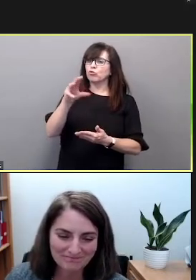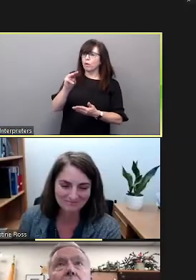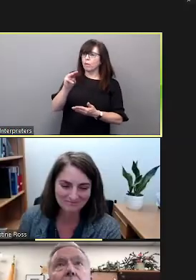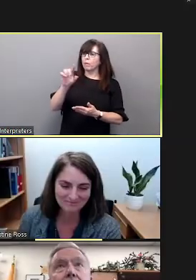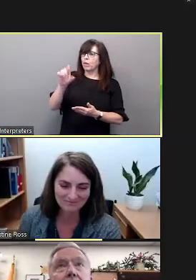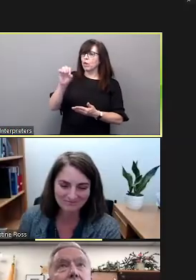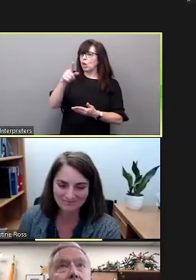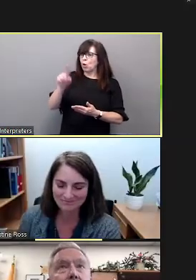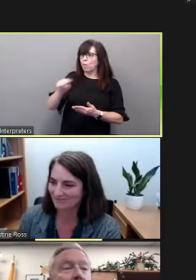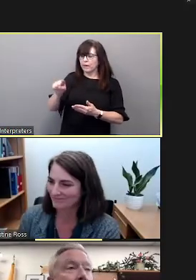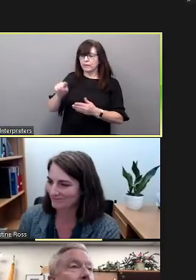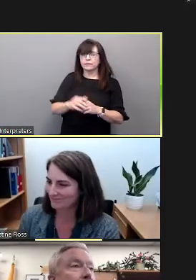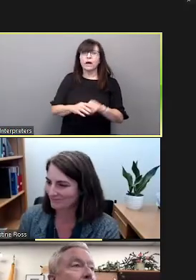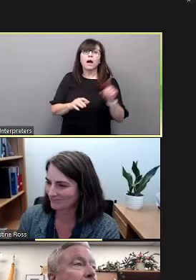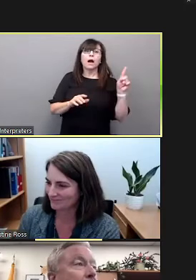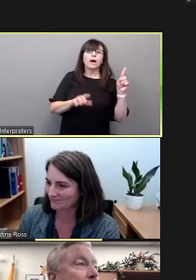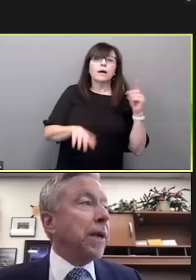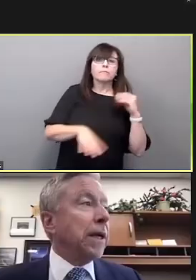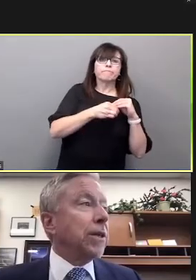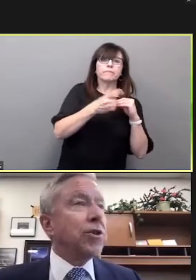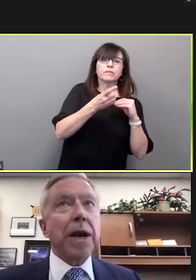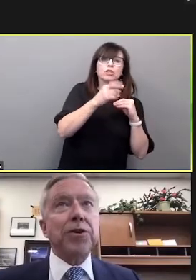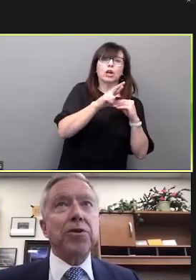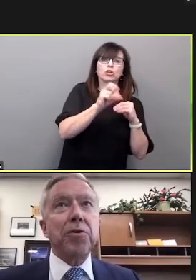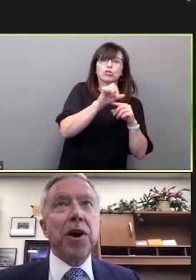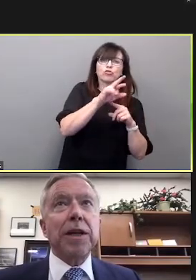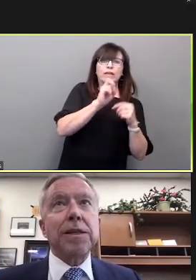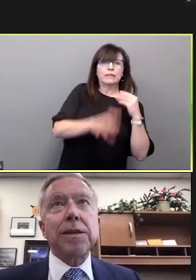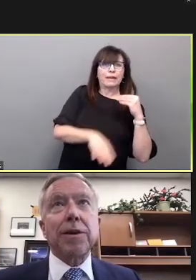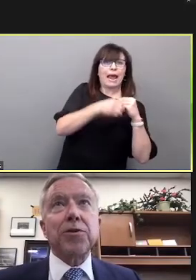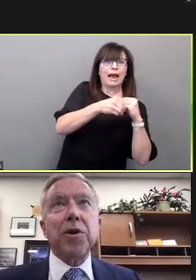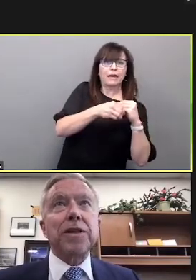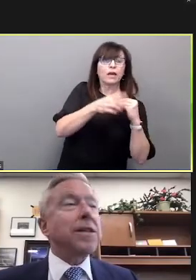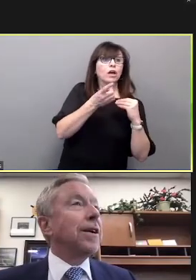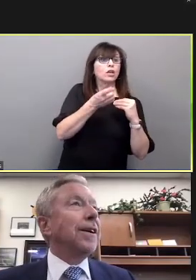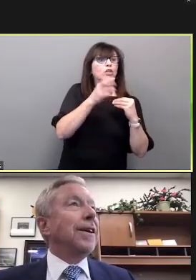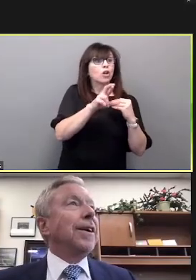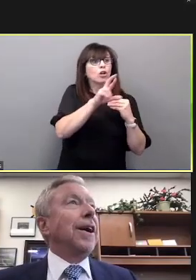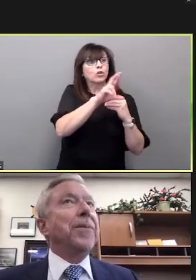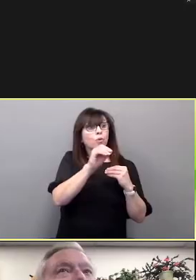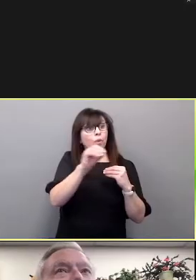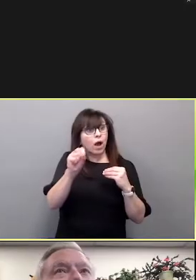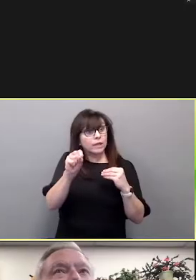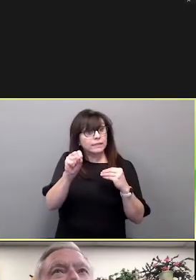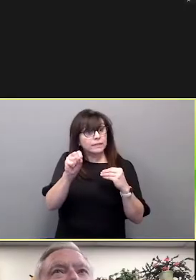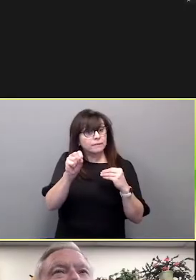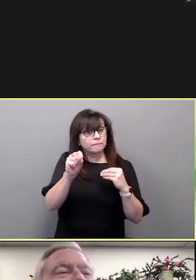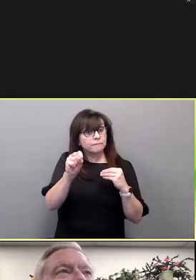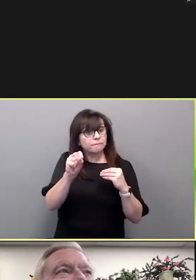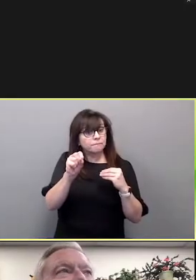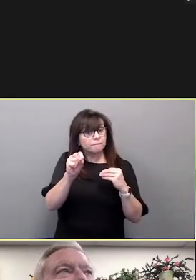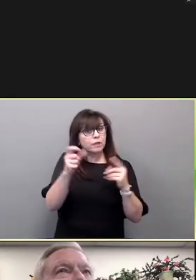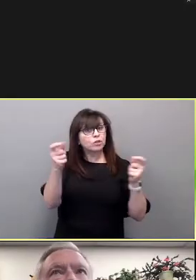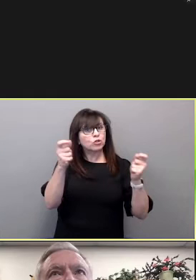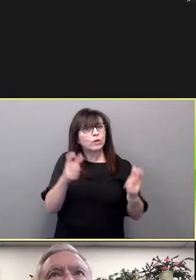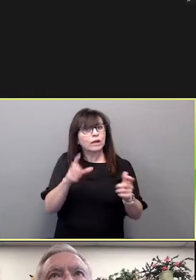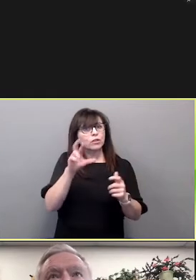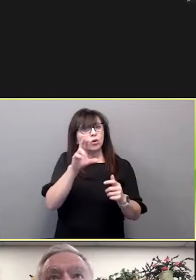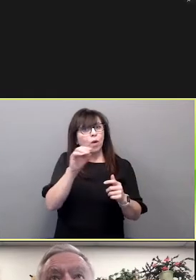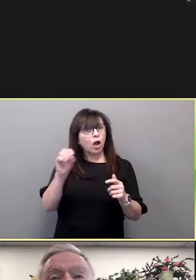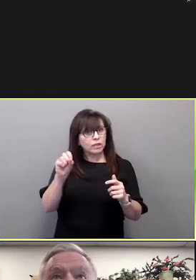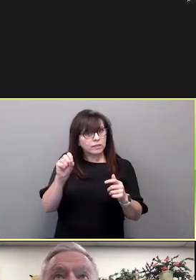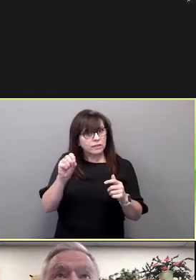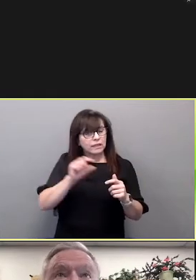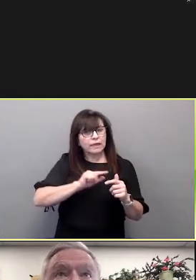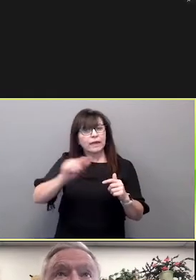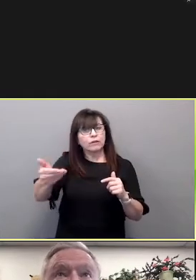Okay, so I'm just going to butt in here for a minute, Director Ross, Dr. Ross, and introduce Katrina.